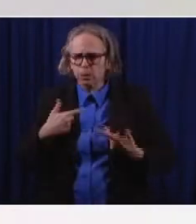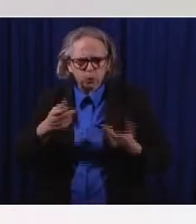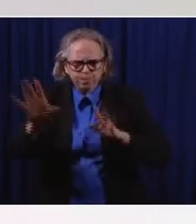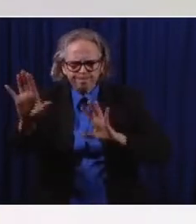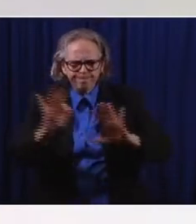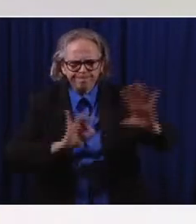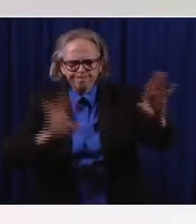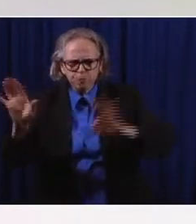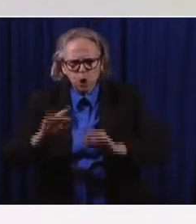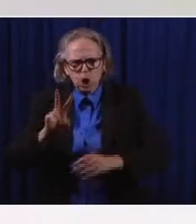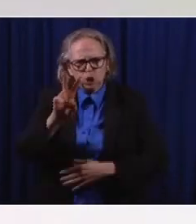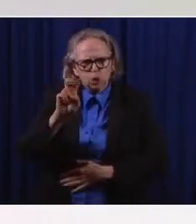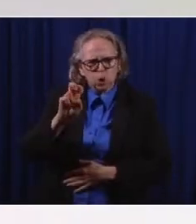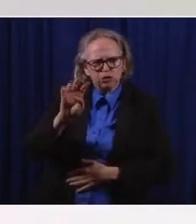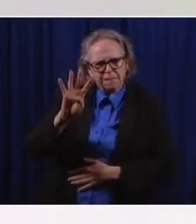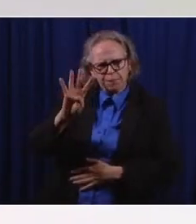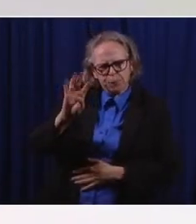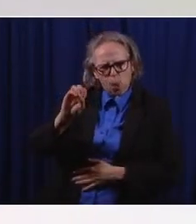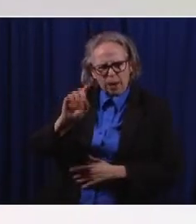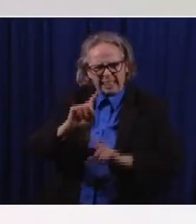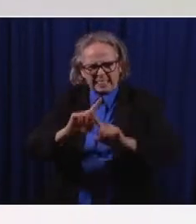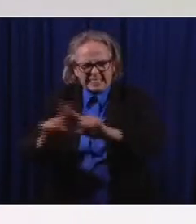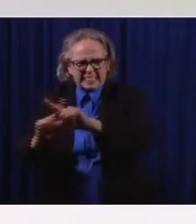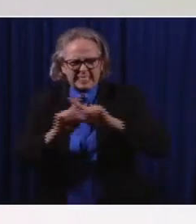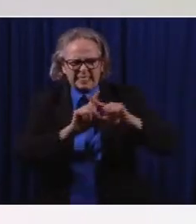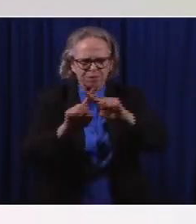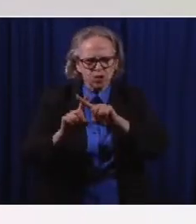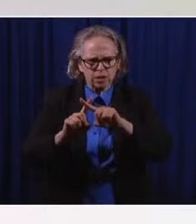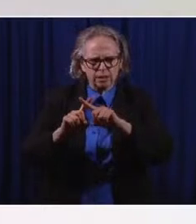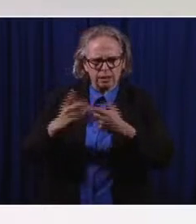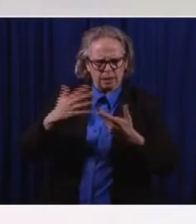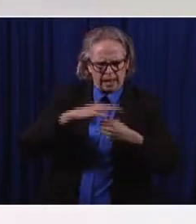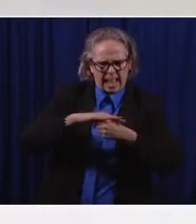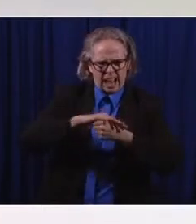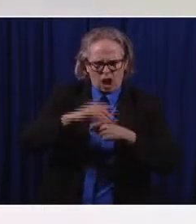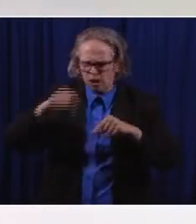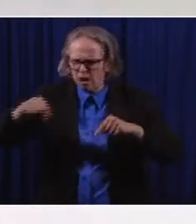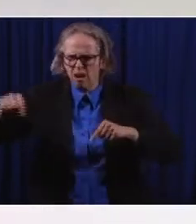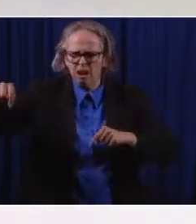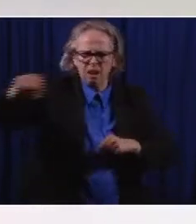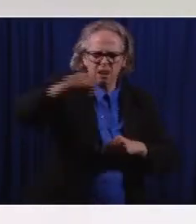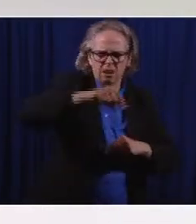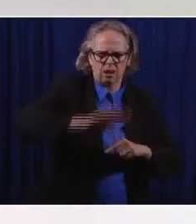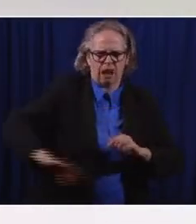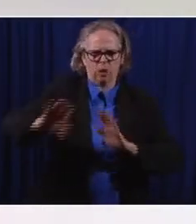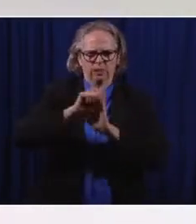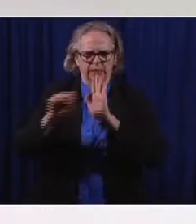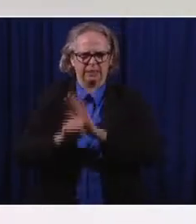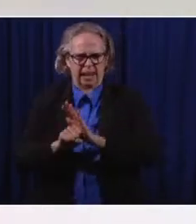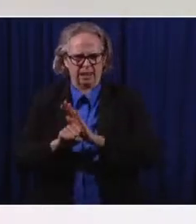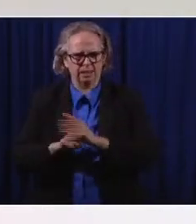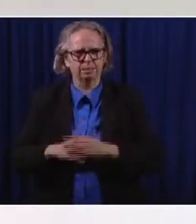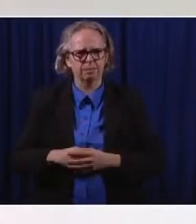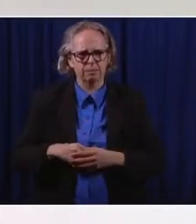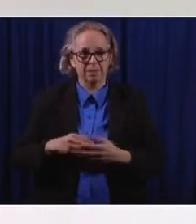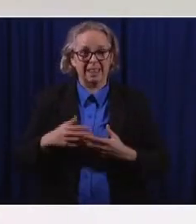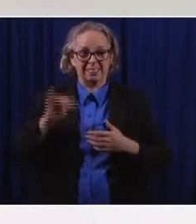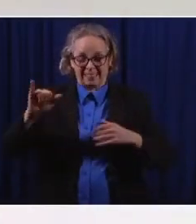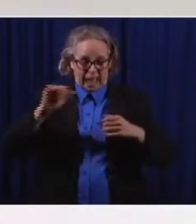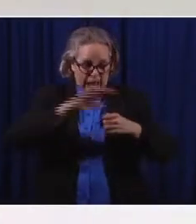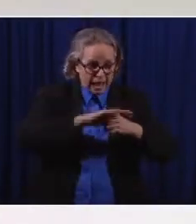are geographically representative across the state. And then within those 240 census tracts, we randomly